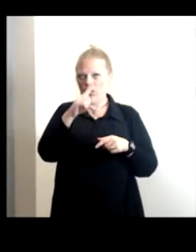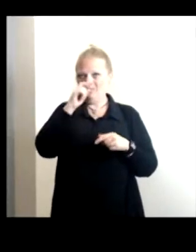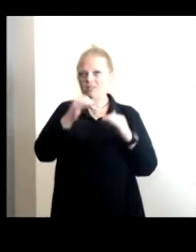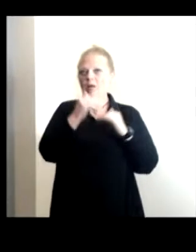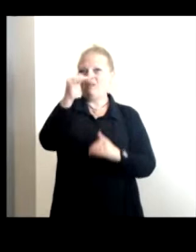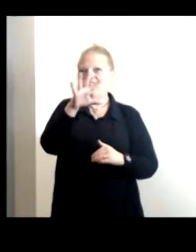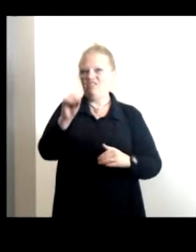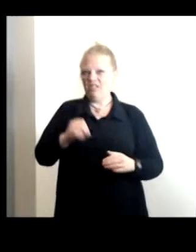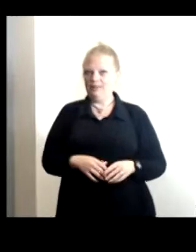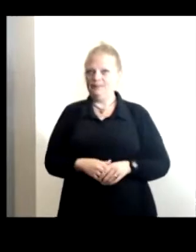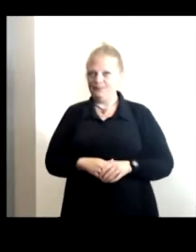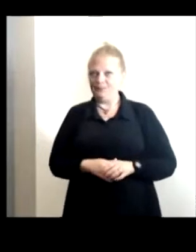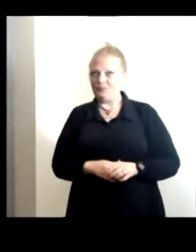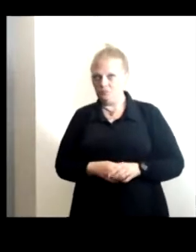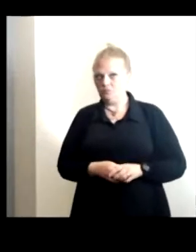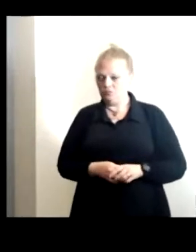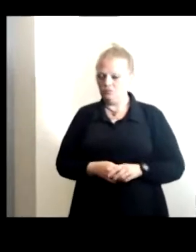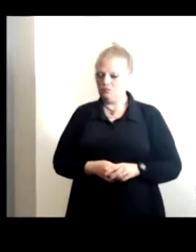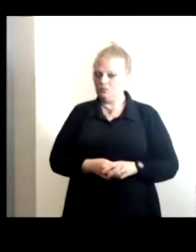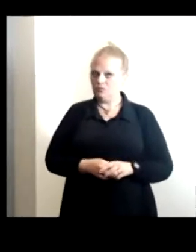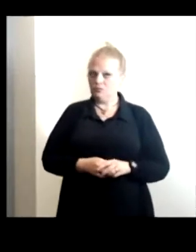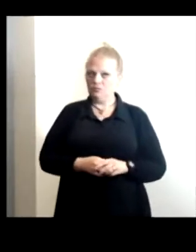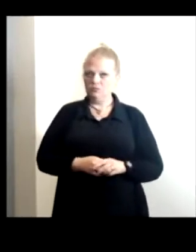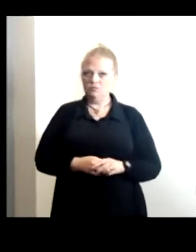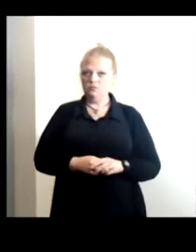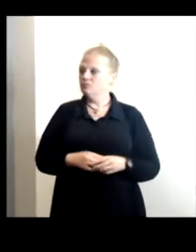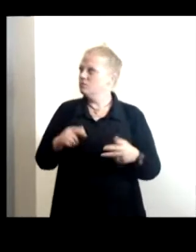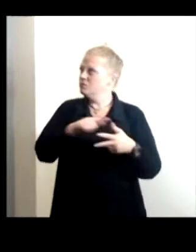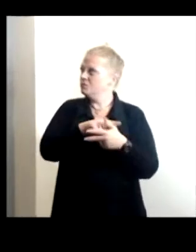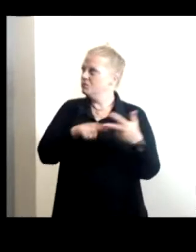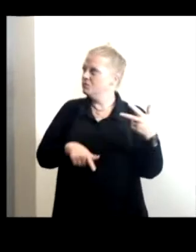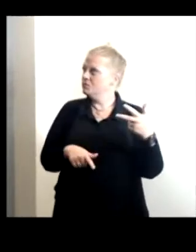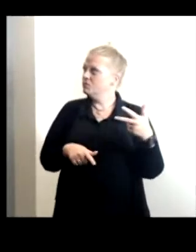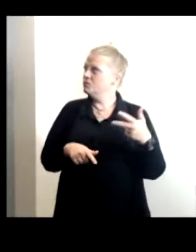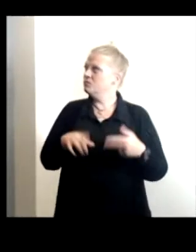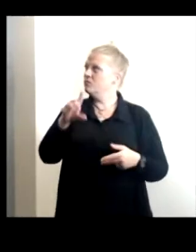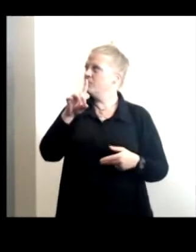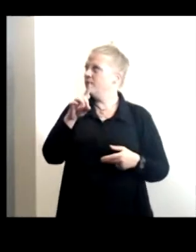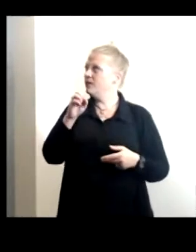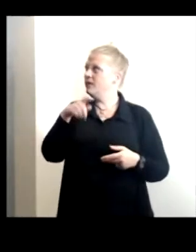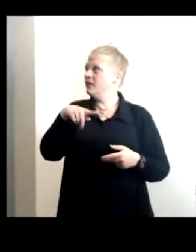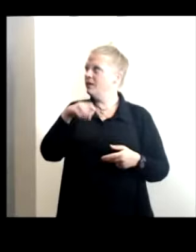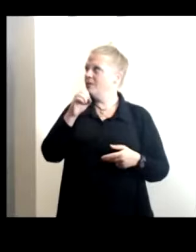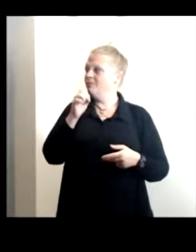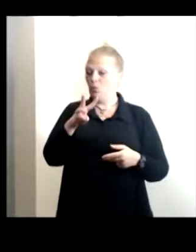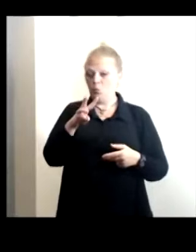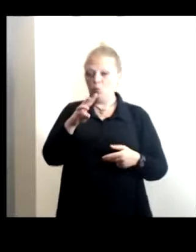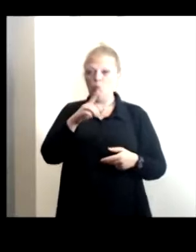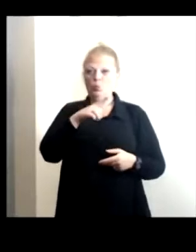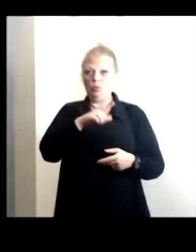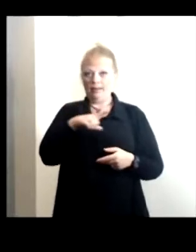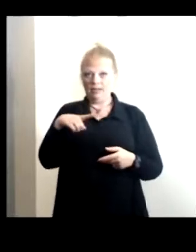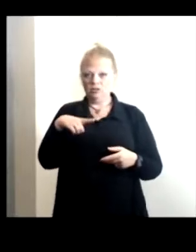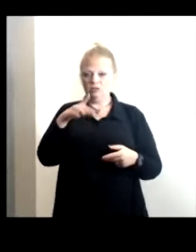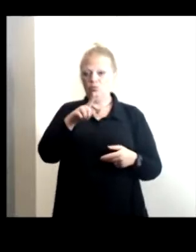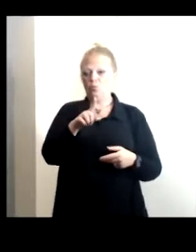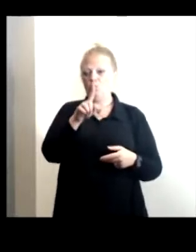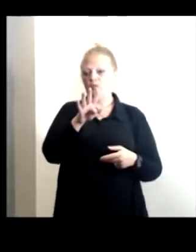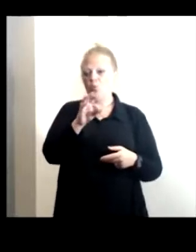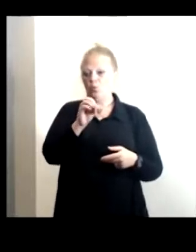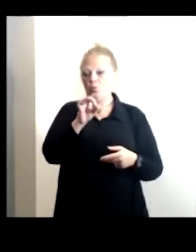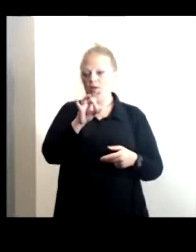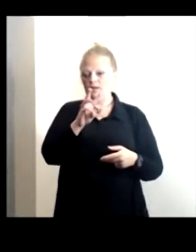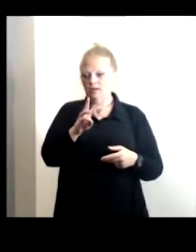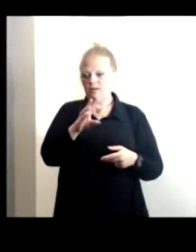above. So those three zip codes, Depew 14043, Lancaster 14086,